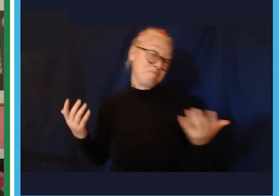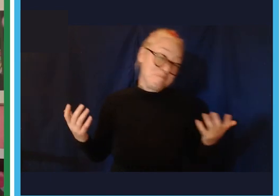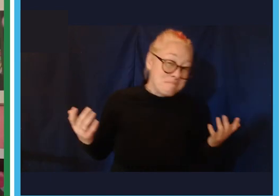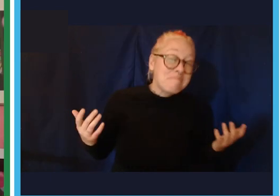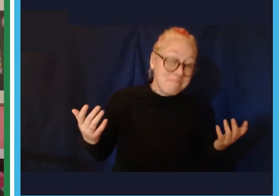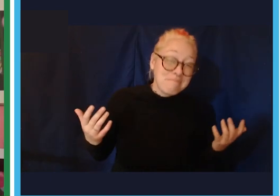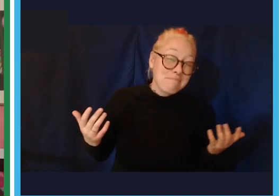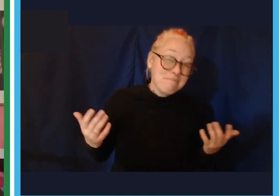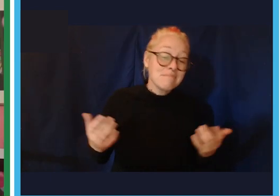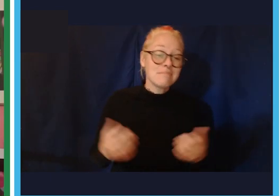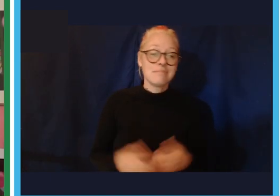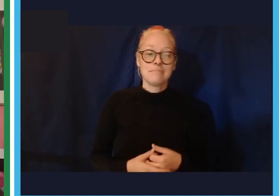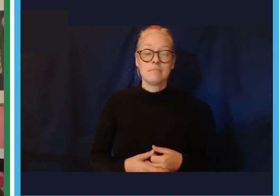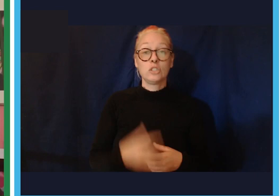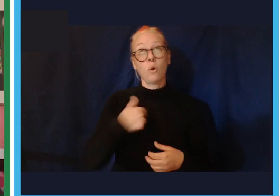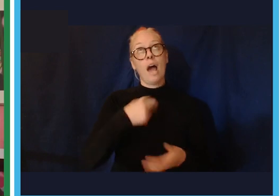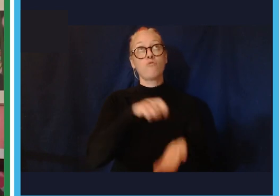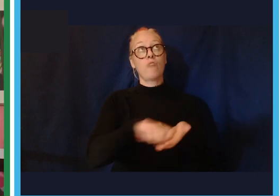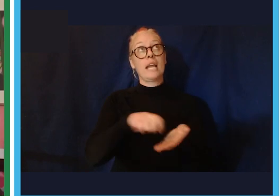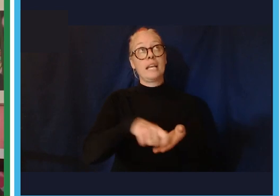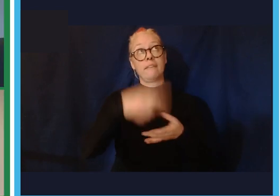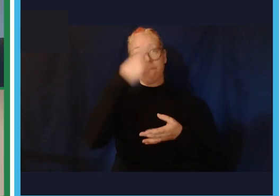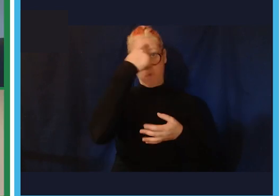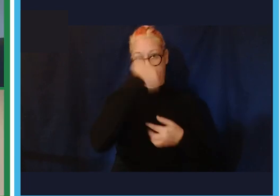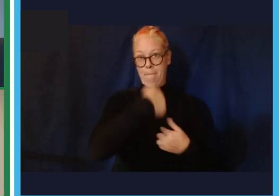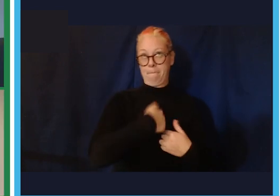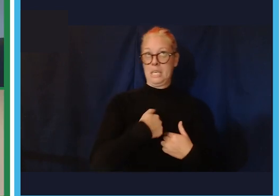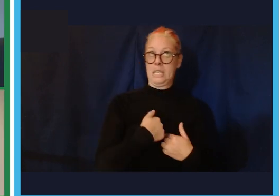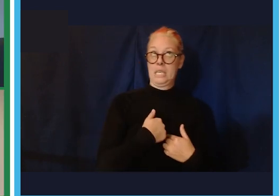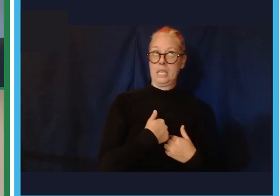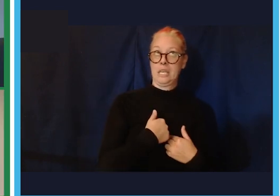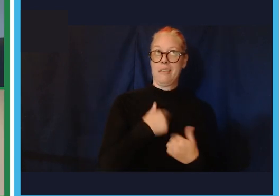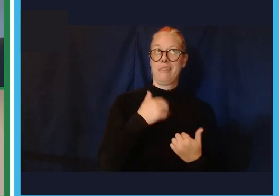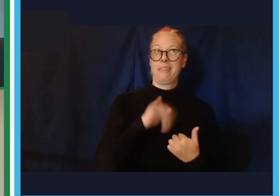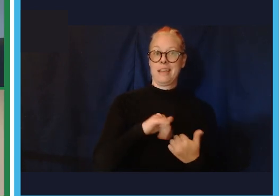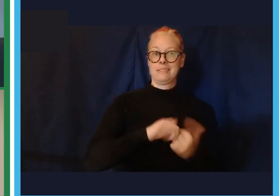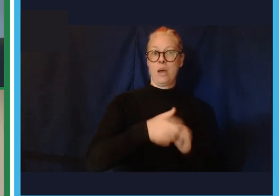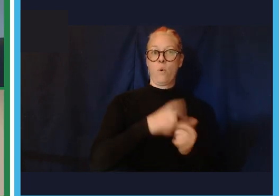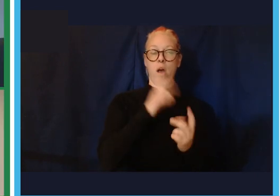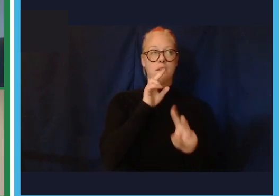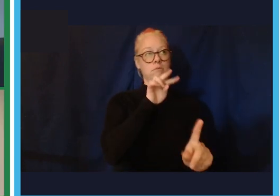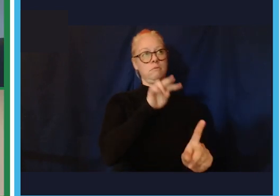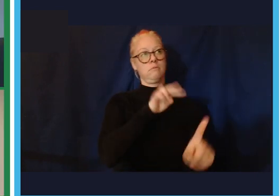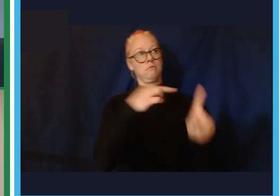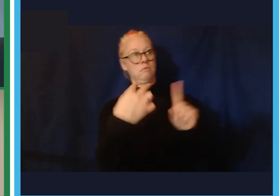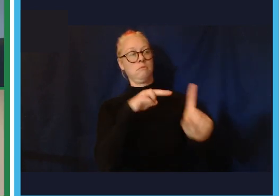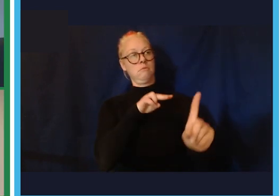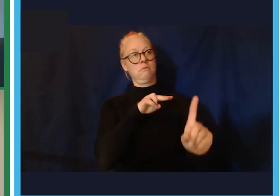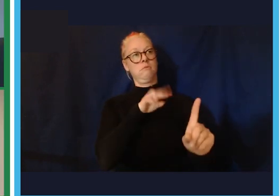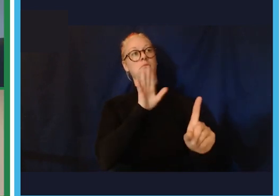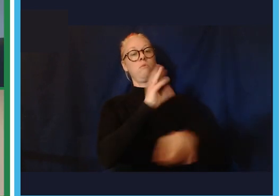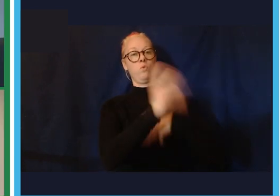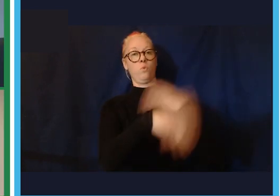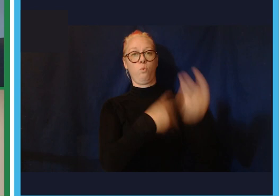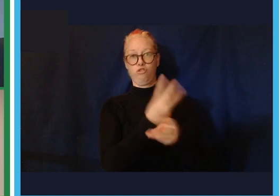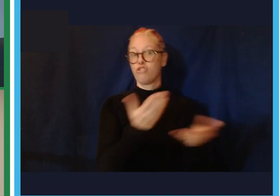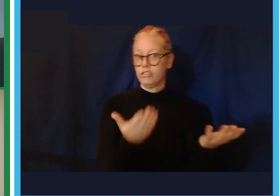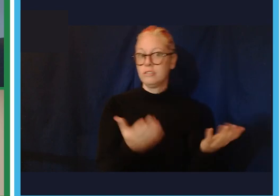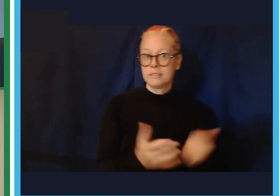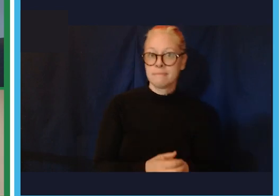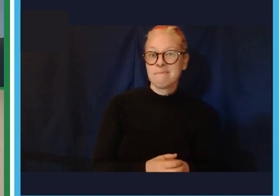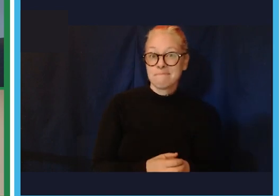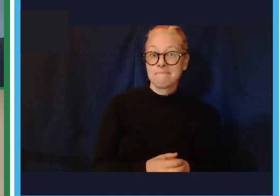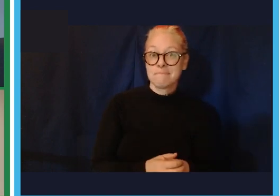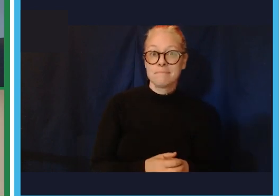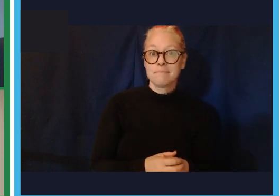that it's kind of an entry point. It doesn't mean I can't like write for other characters. In fact, I do that a lot, but I do it for all the kids who I teach.